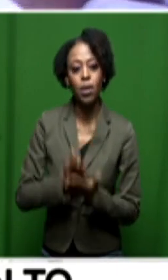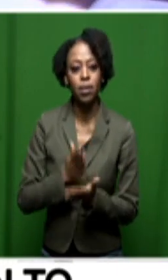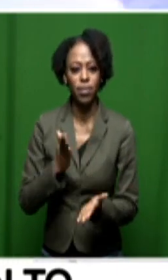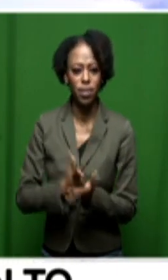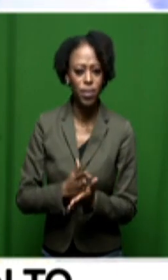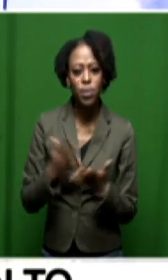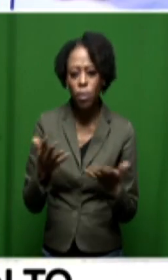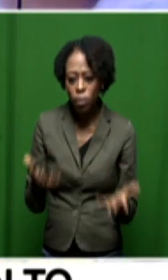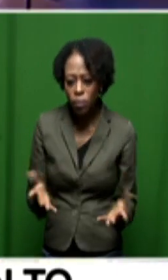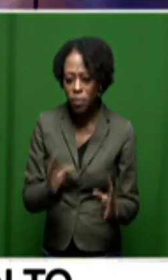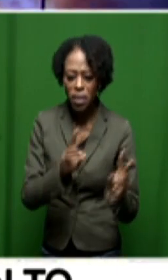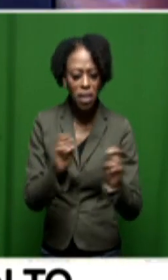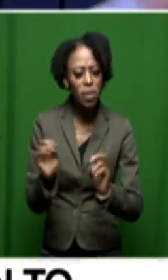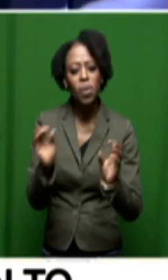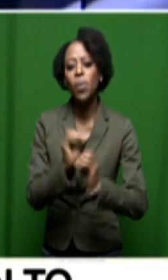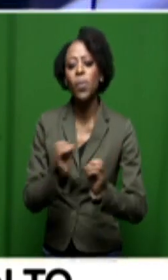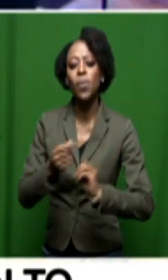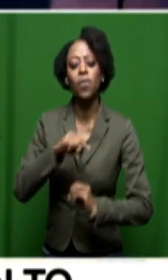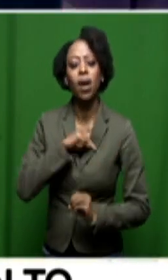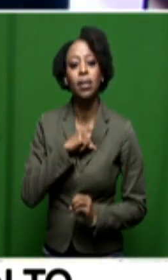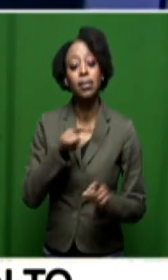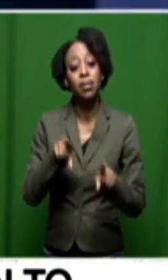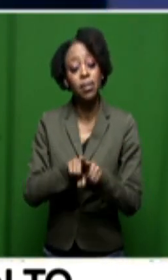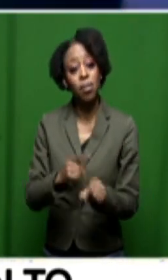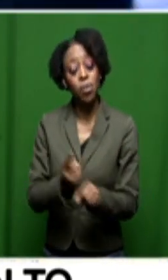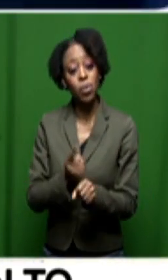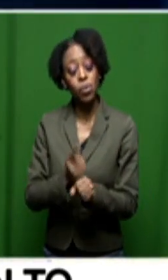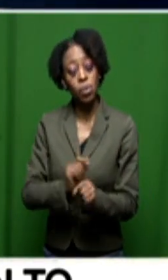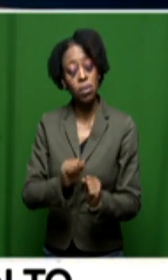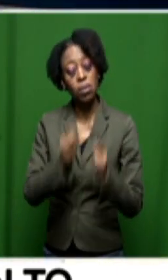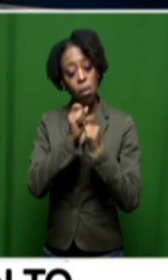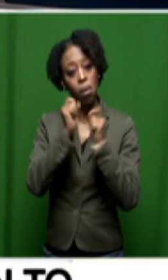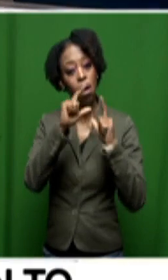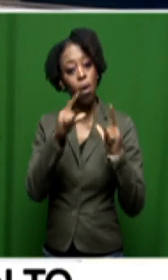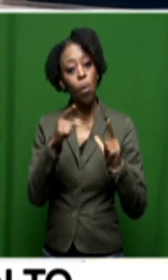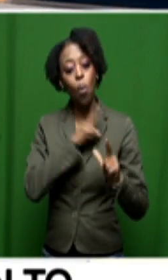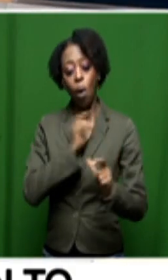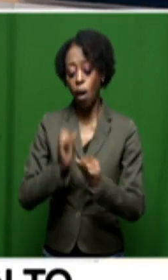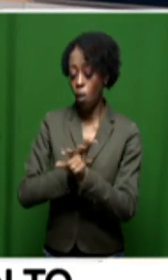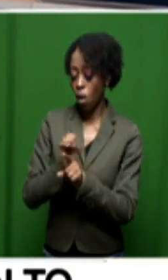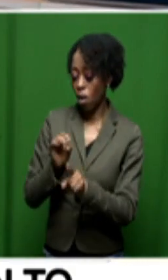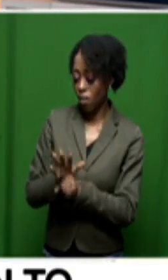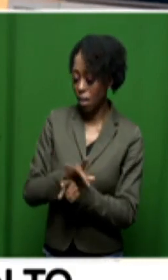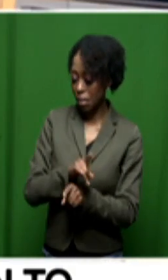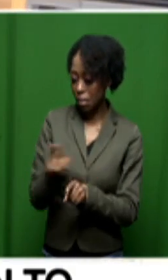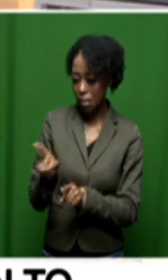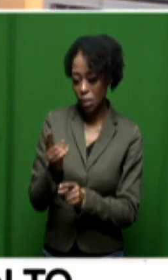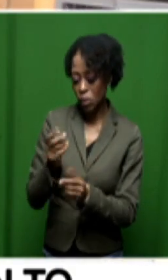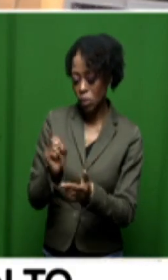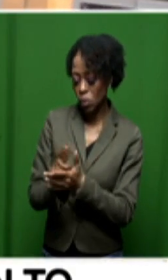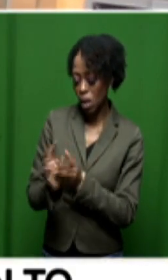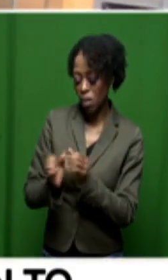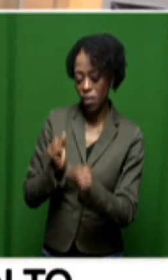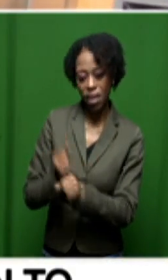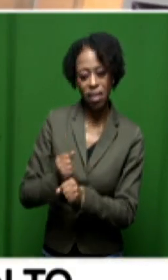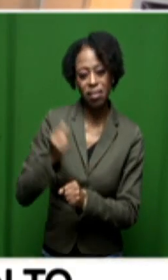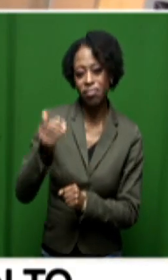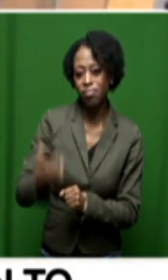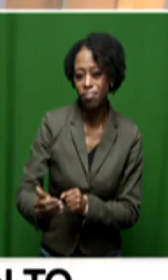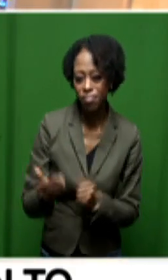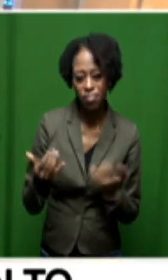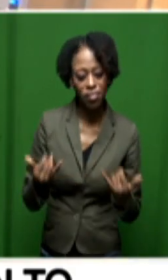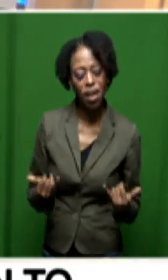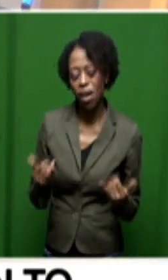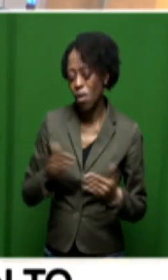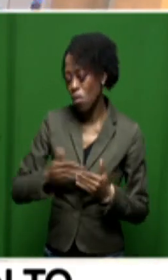that is not an issue for us, and also we still know that with regard to the COVID vaccine, it's still 12 years and over. Where are